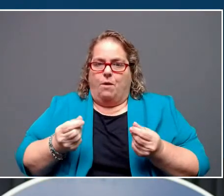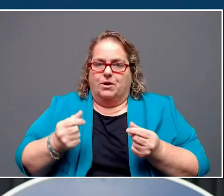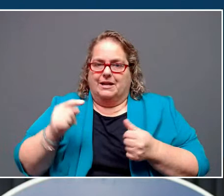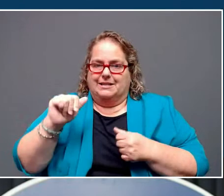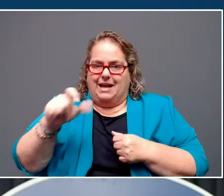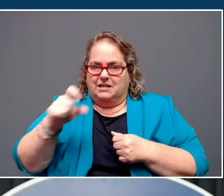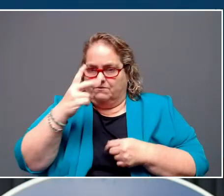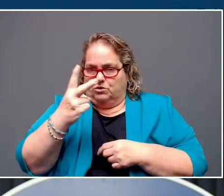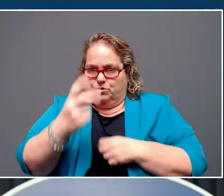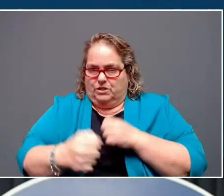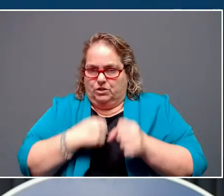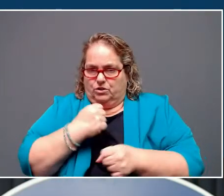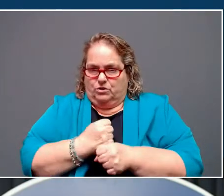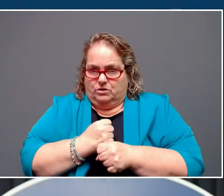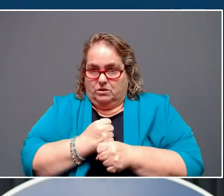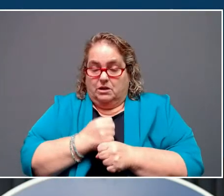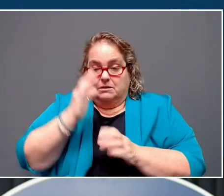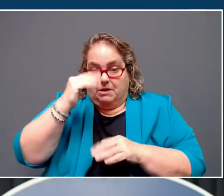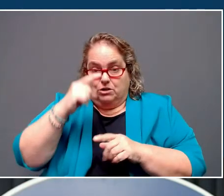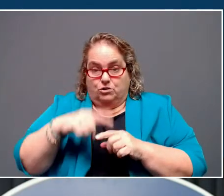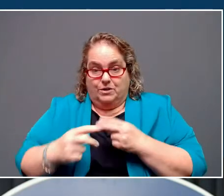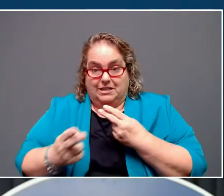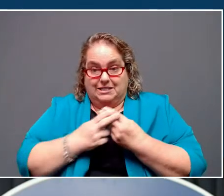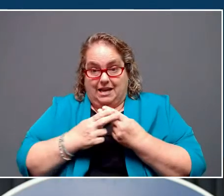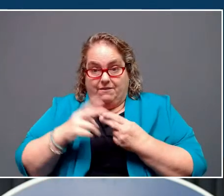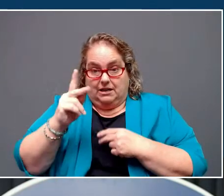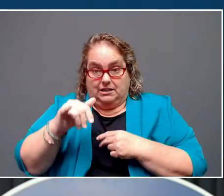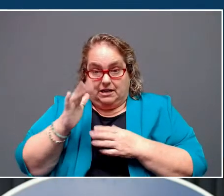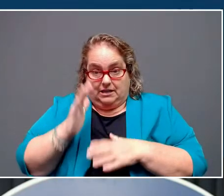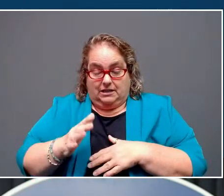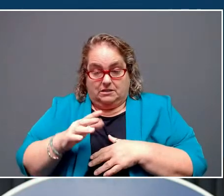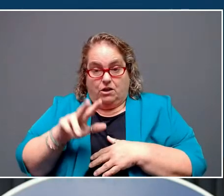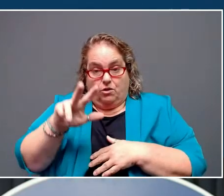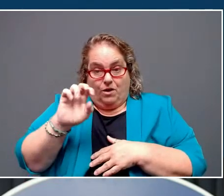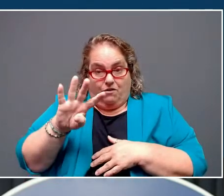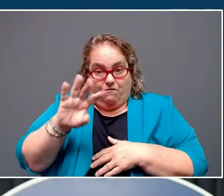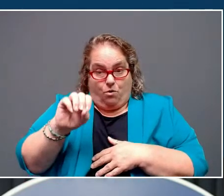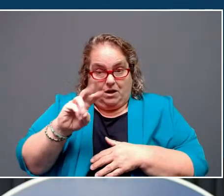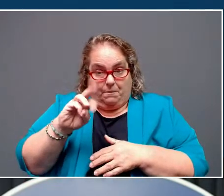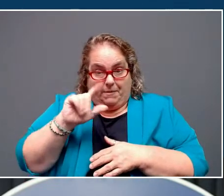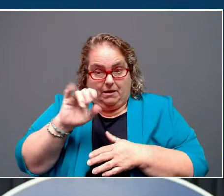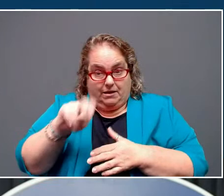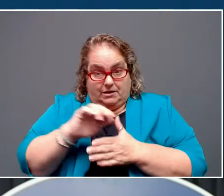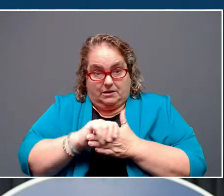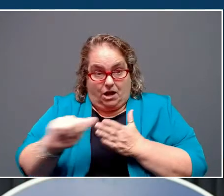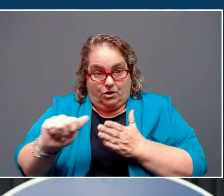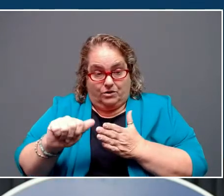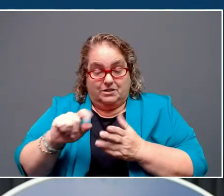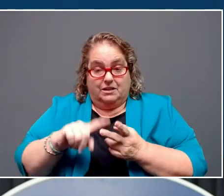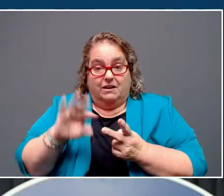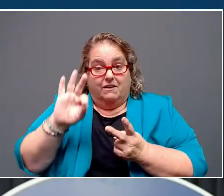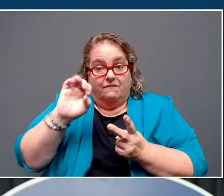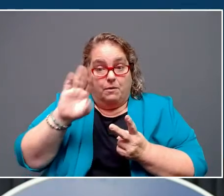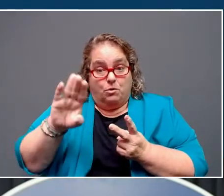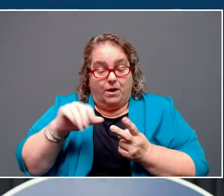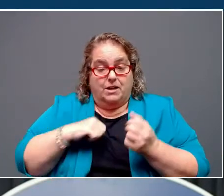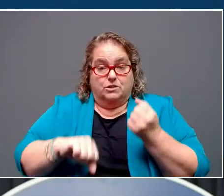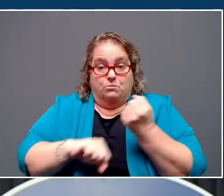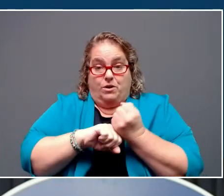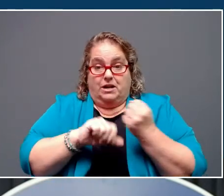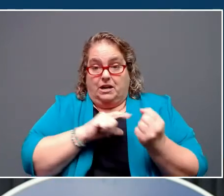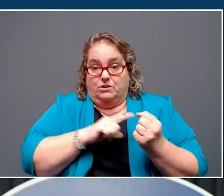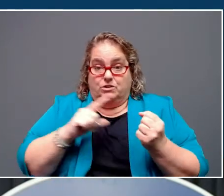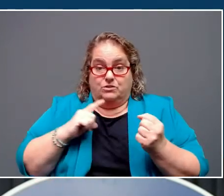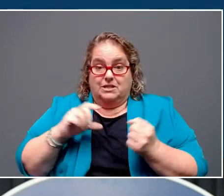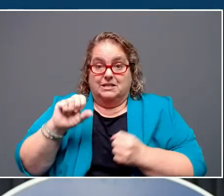to save Kentuckians $340 million. In February, I've supported legislation to cut the sales tax from